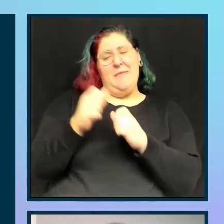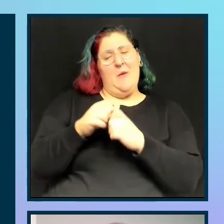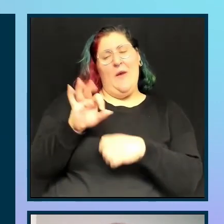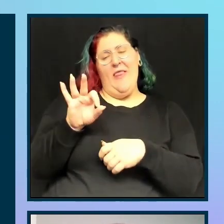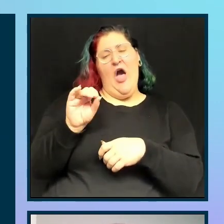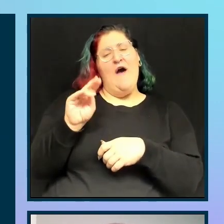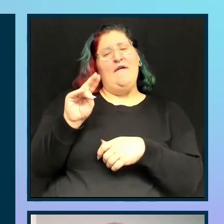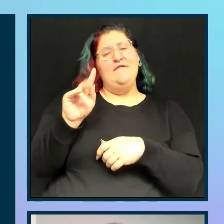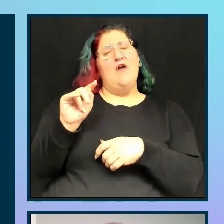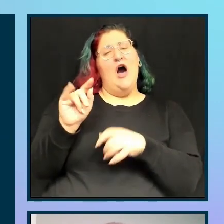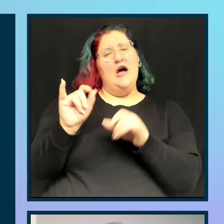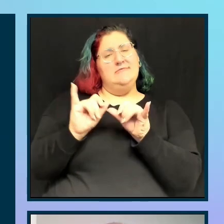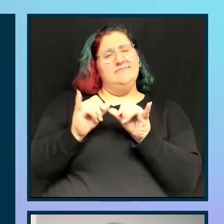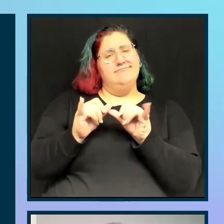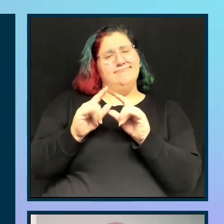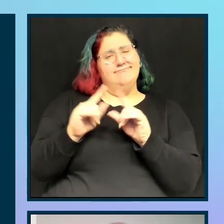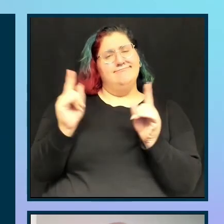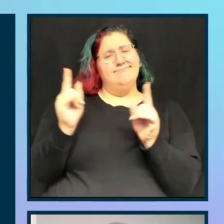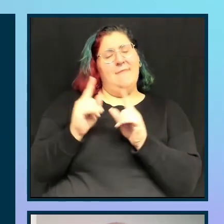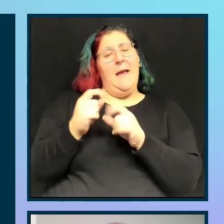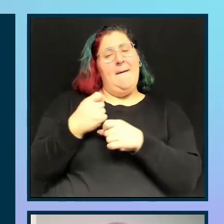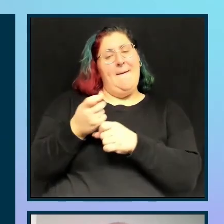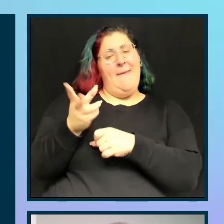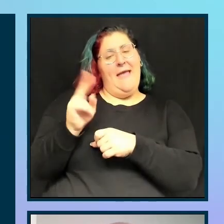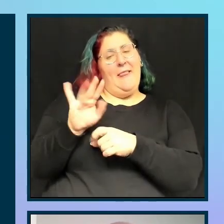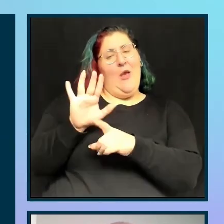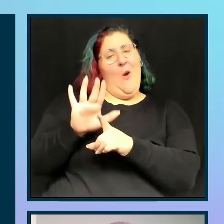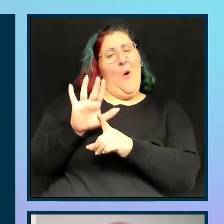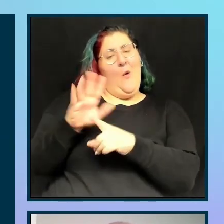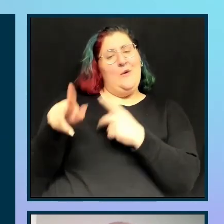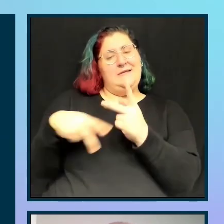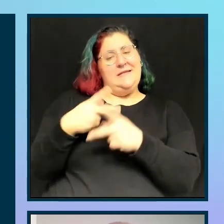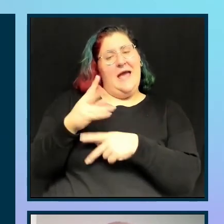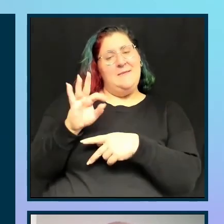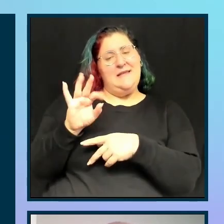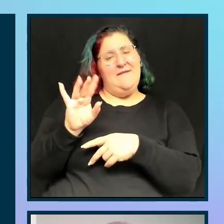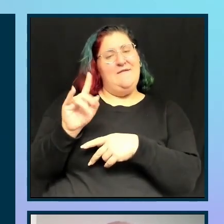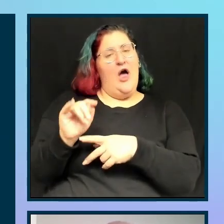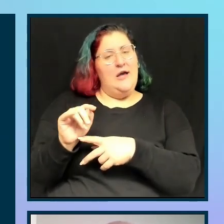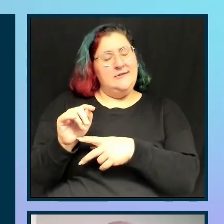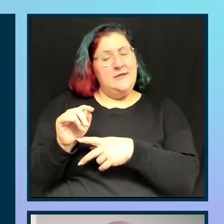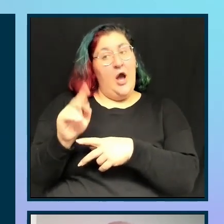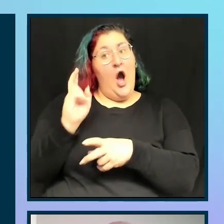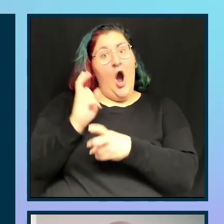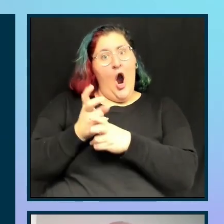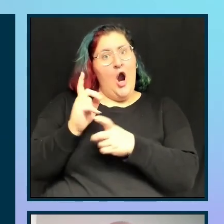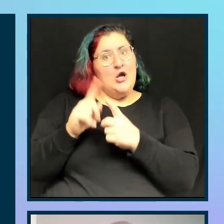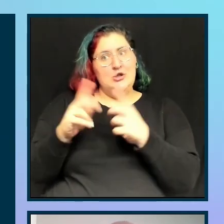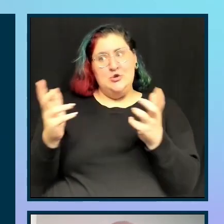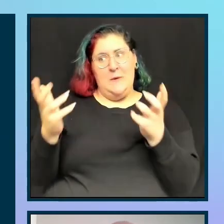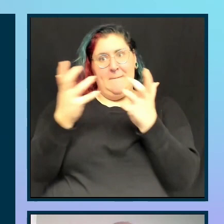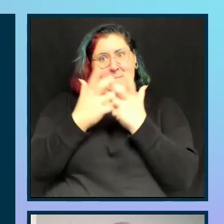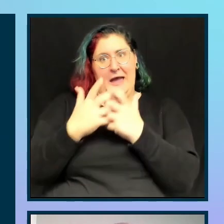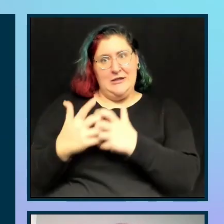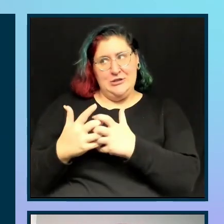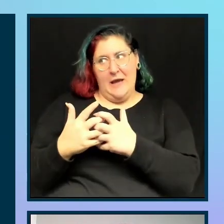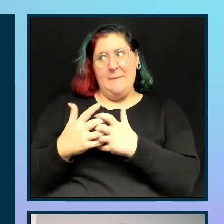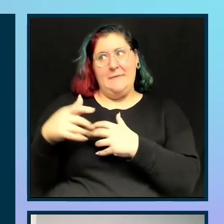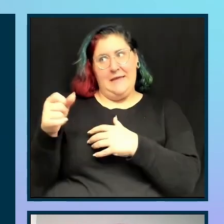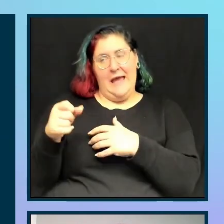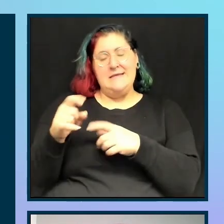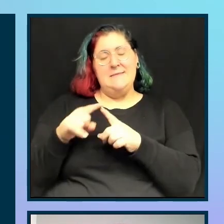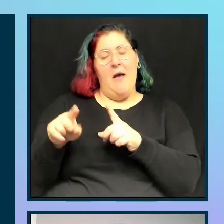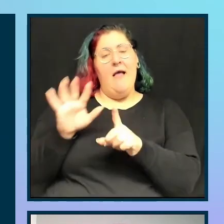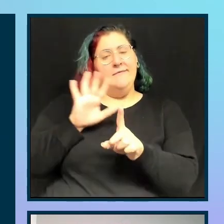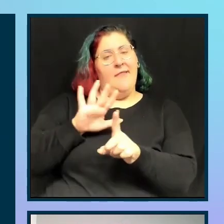creating their own types of fonts. Not only were they difficult to be able to match up, not all of them were Unicode fonts.